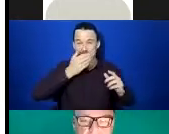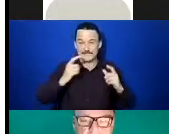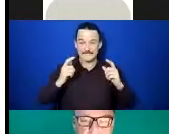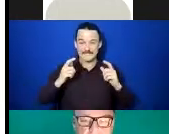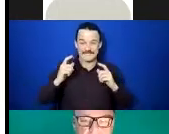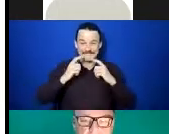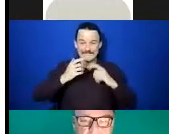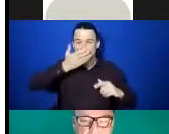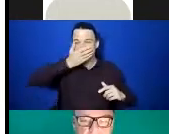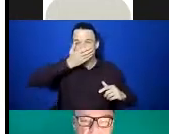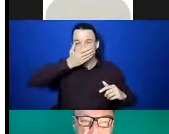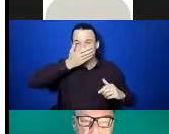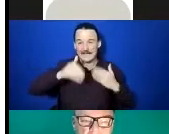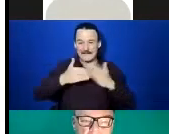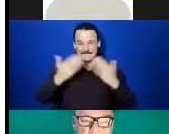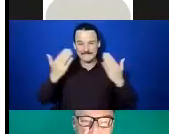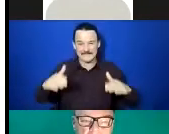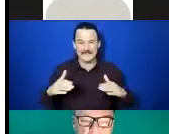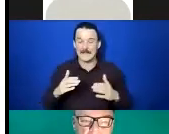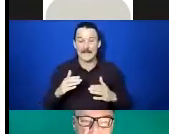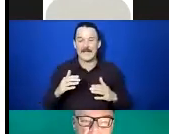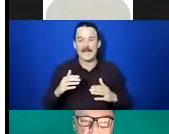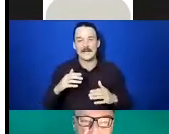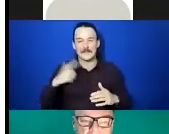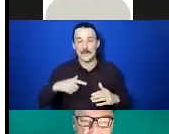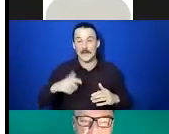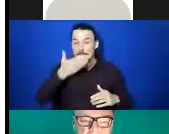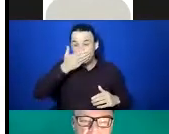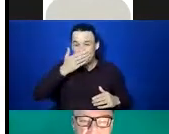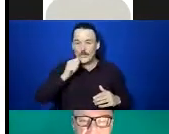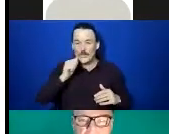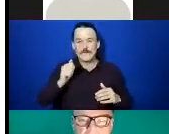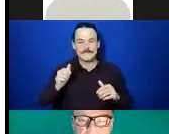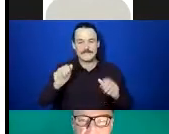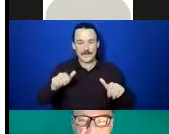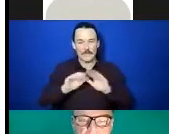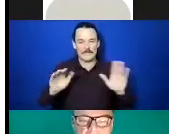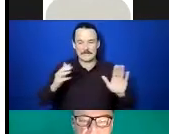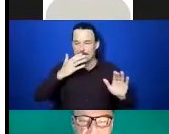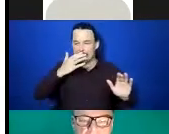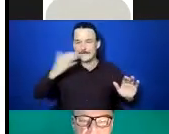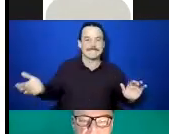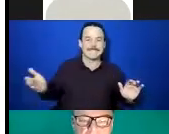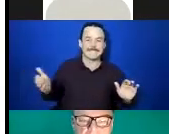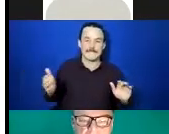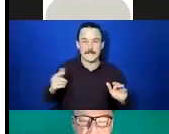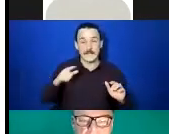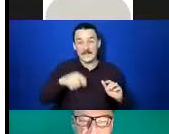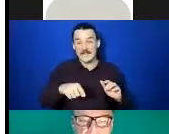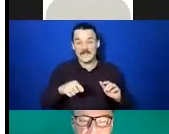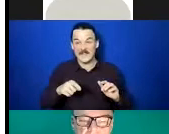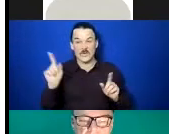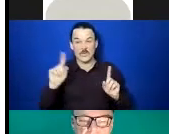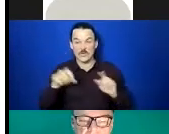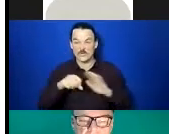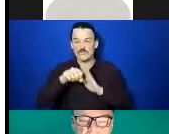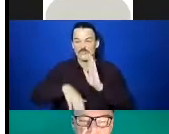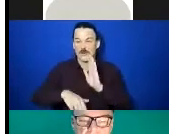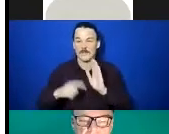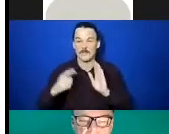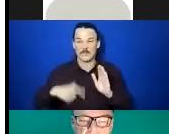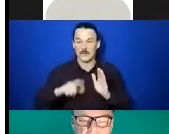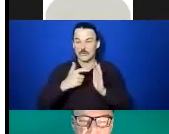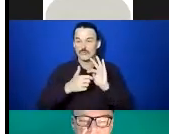and not instinctively pull away. The case was dropped due to Cream fleeing the country, preventing